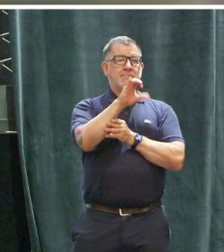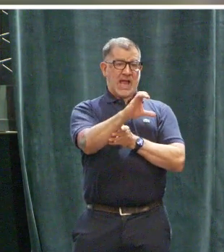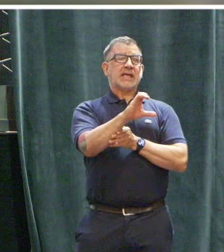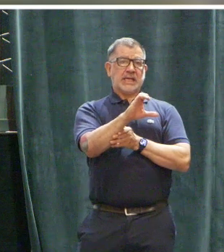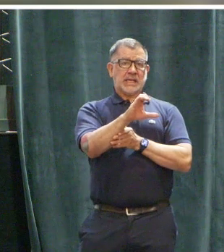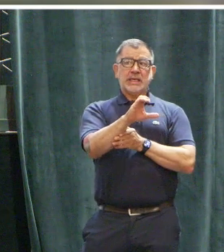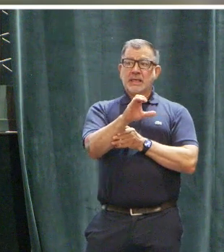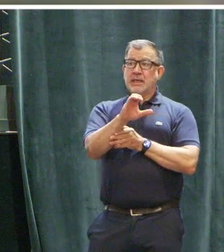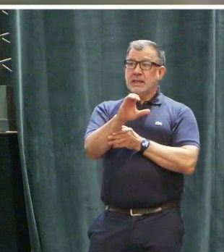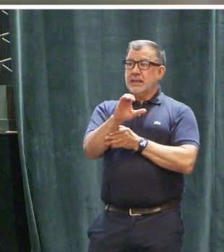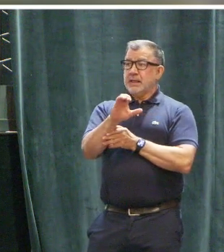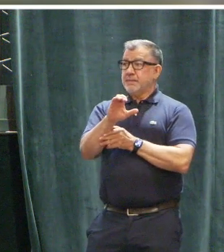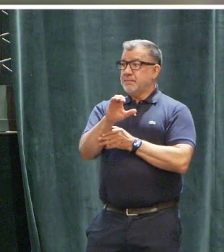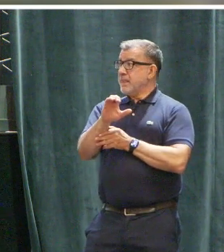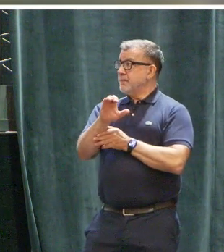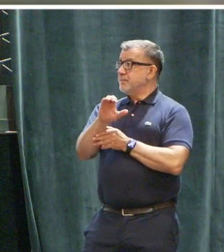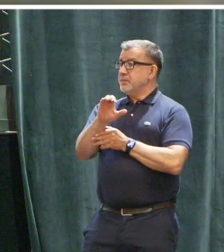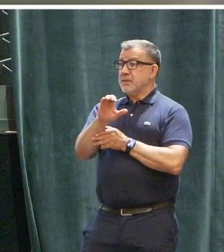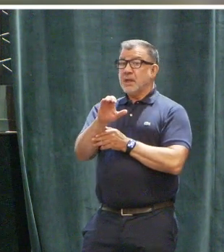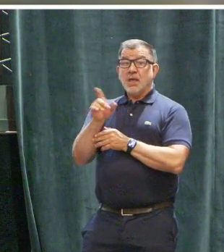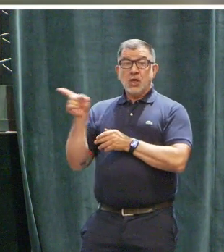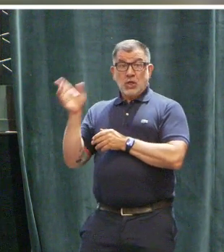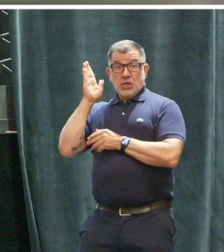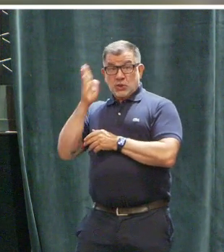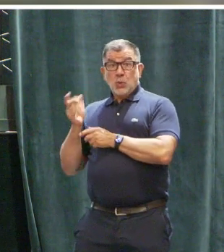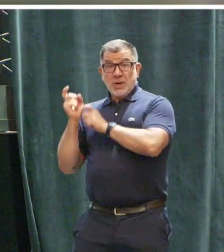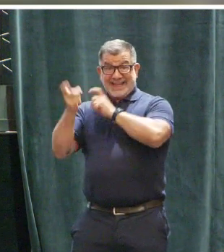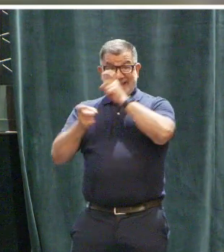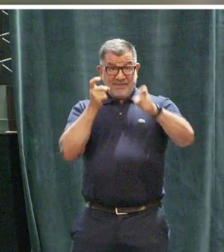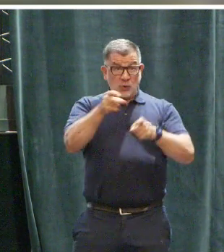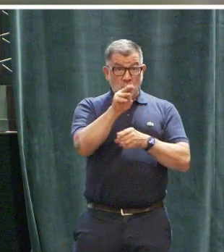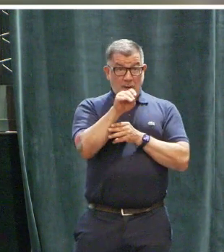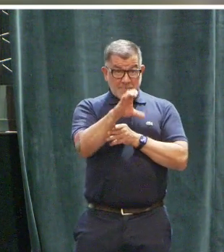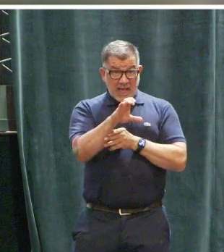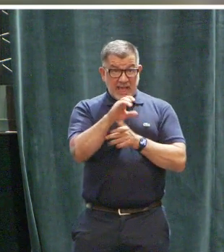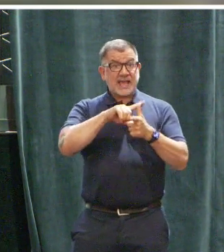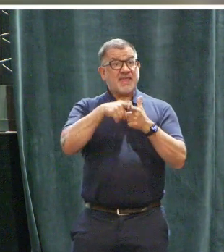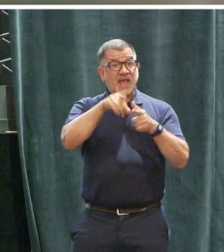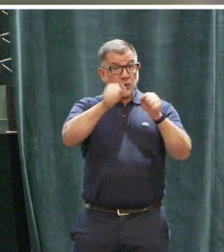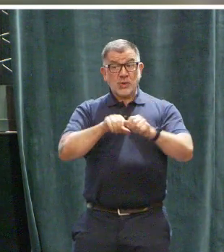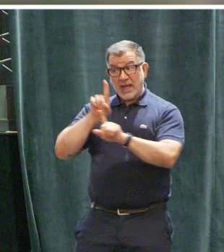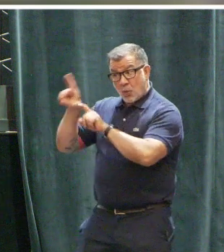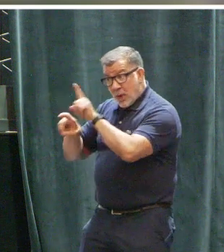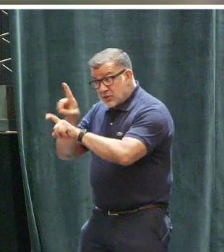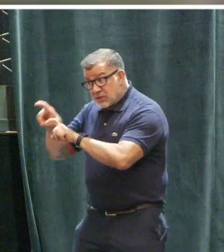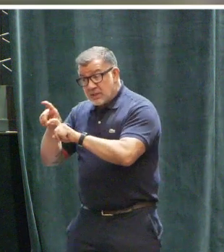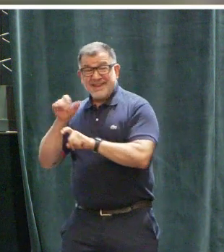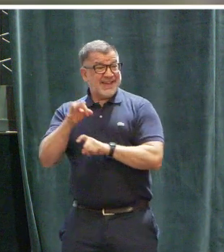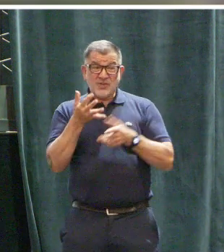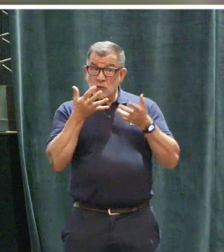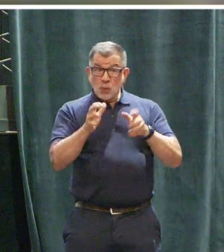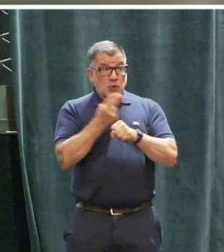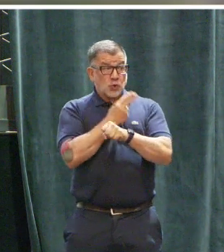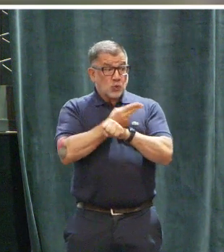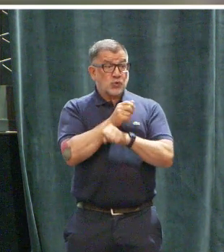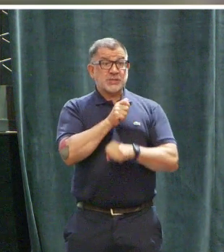room tonight, she will bring you the mic and you can ask your question. If you prefer not to use a